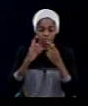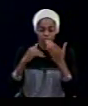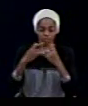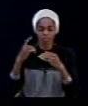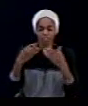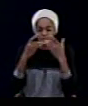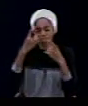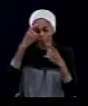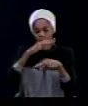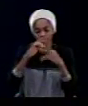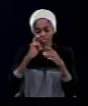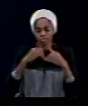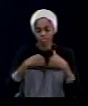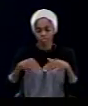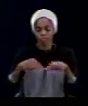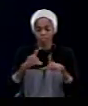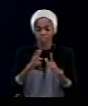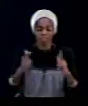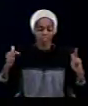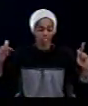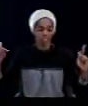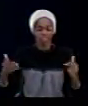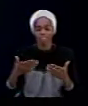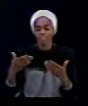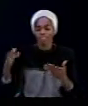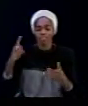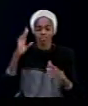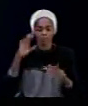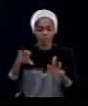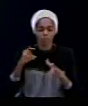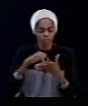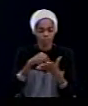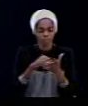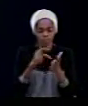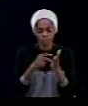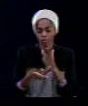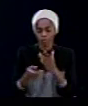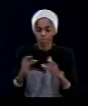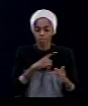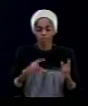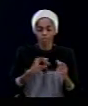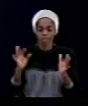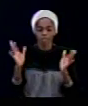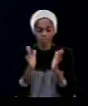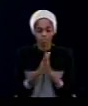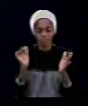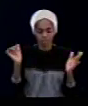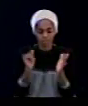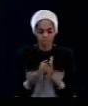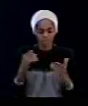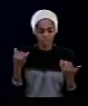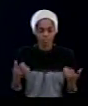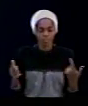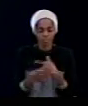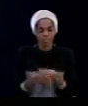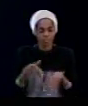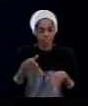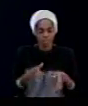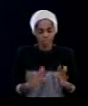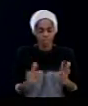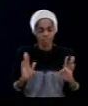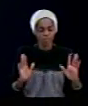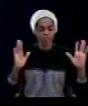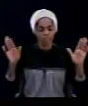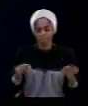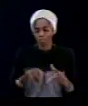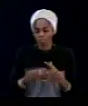that you are going to do in this global crusade. Lord, I pray that from today, let wonders begin to happen. This